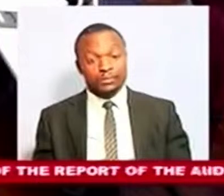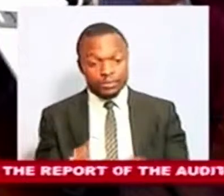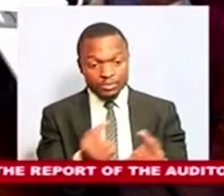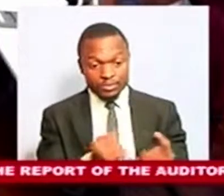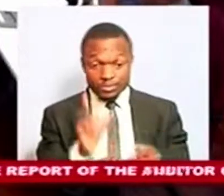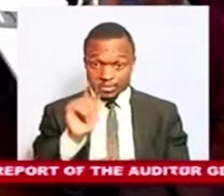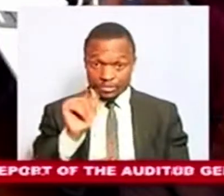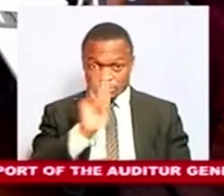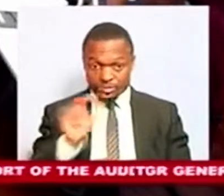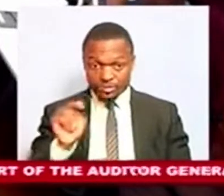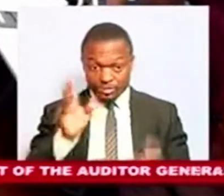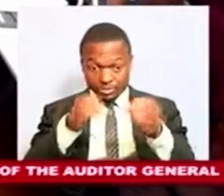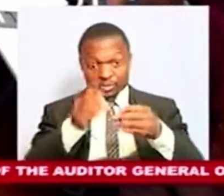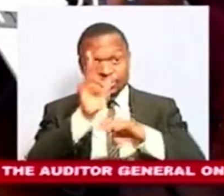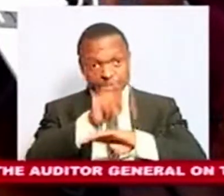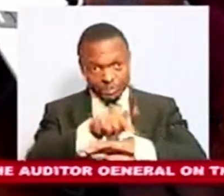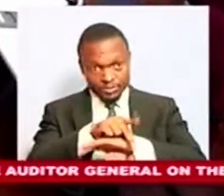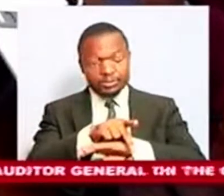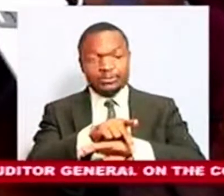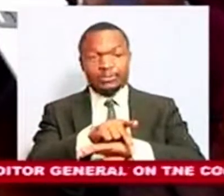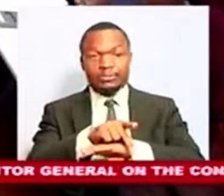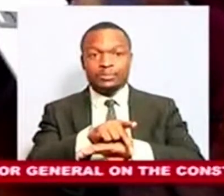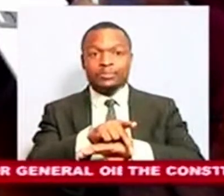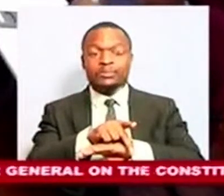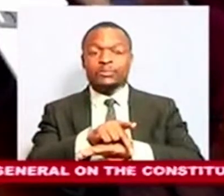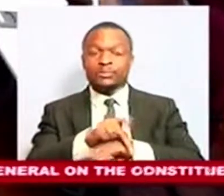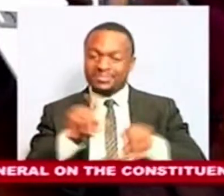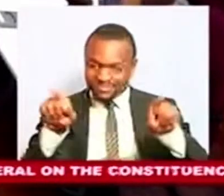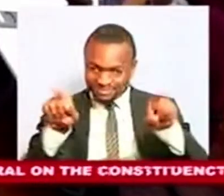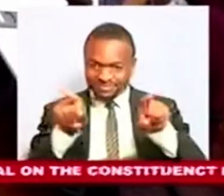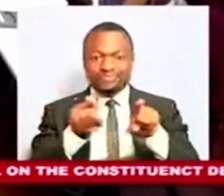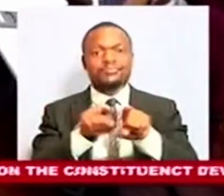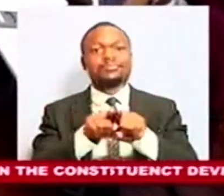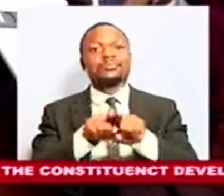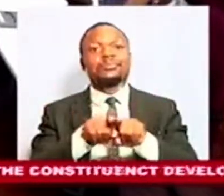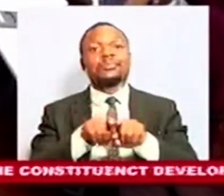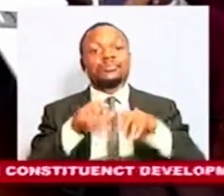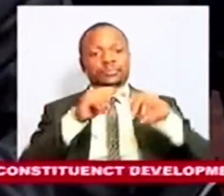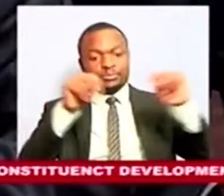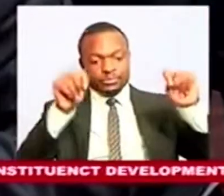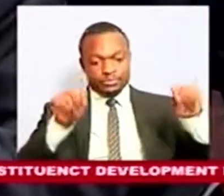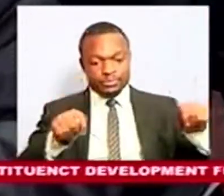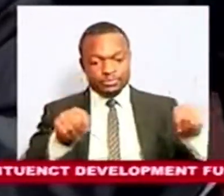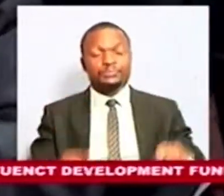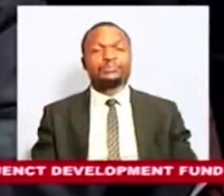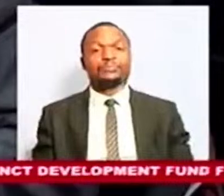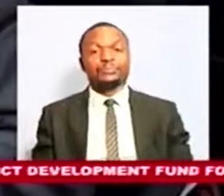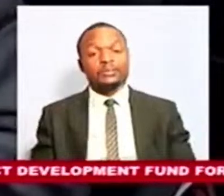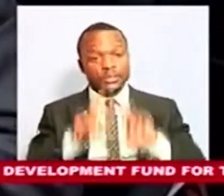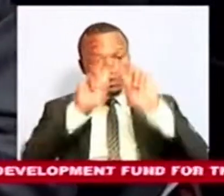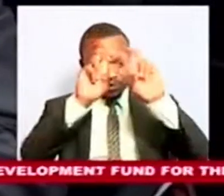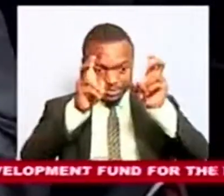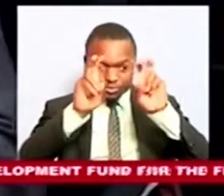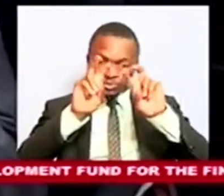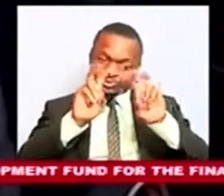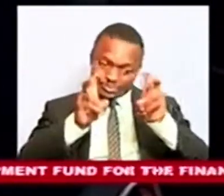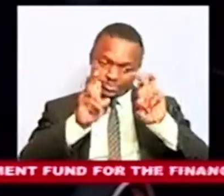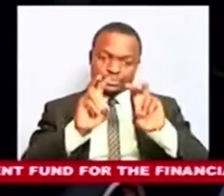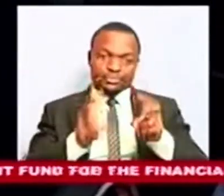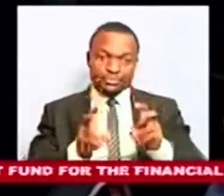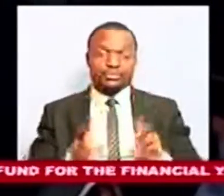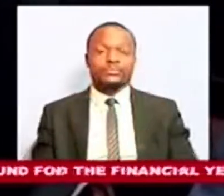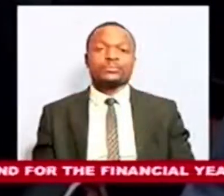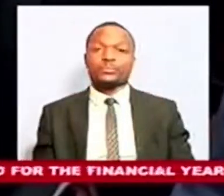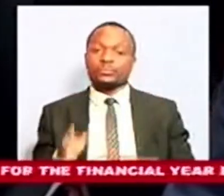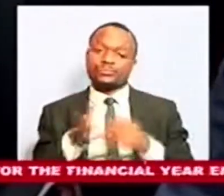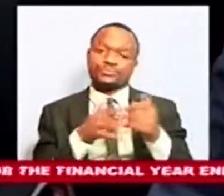community projects is actually in tandem with the ledger, the titles. So it is very